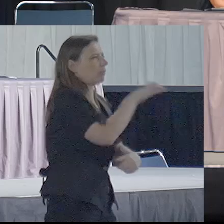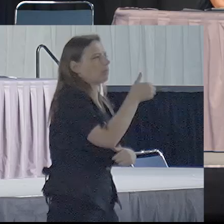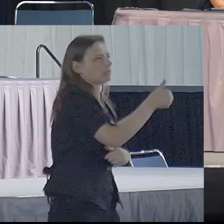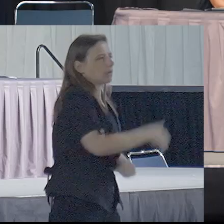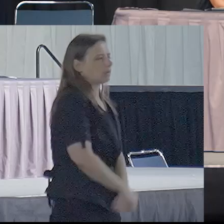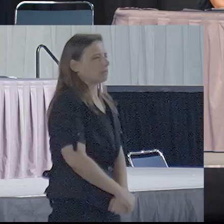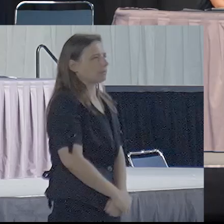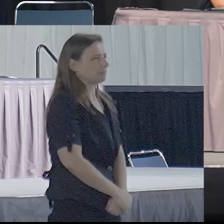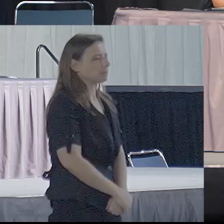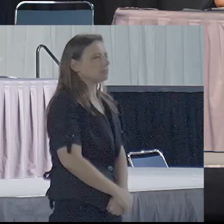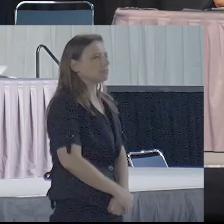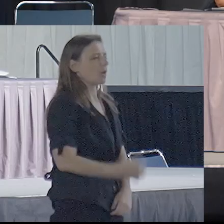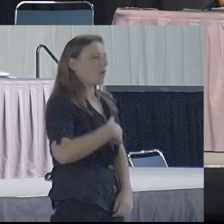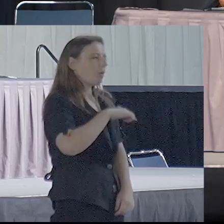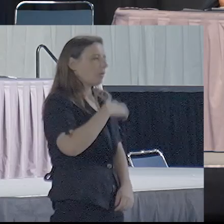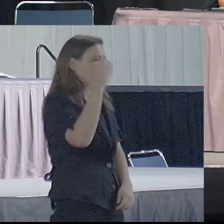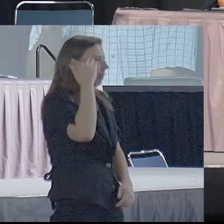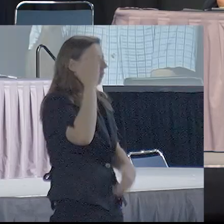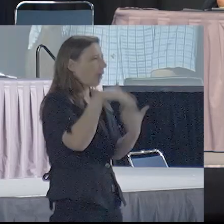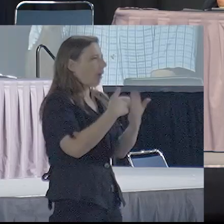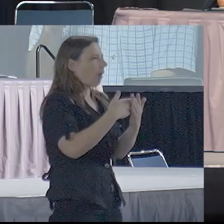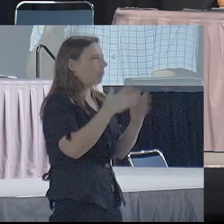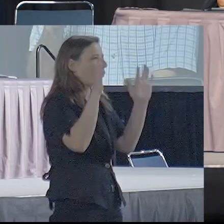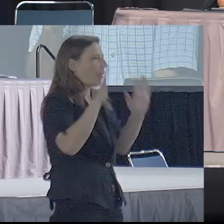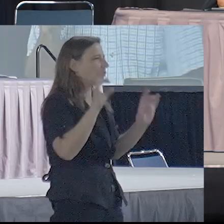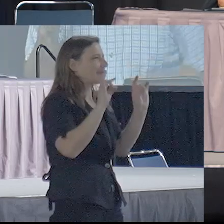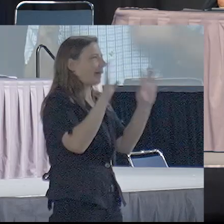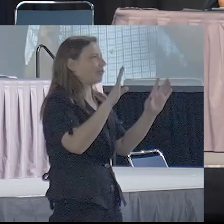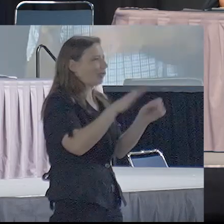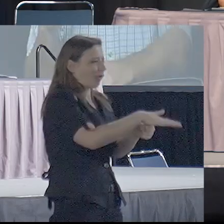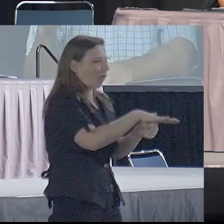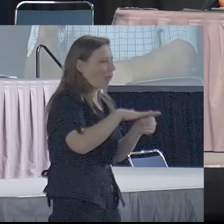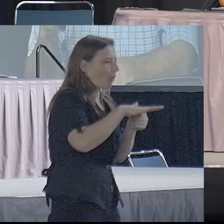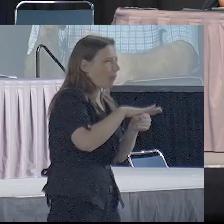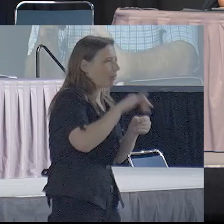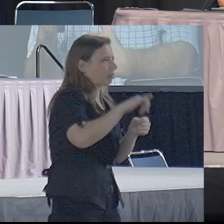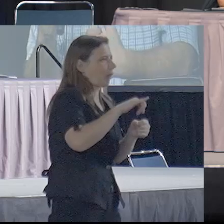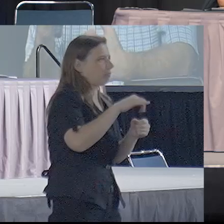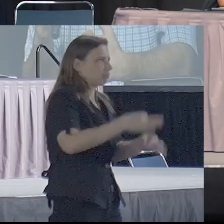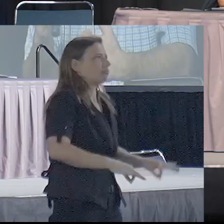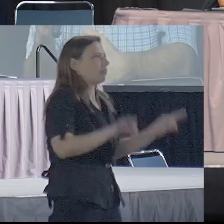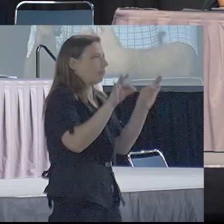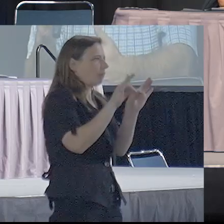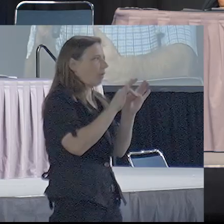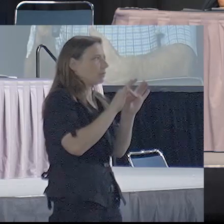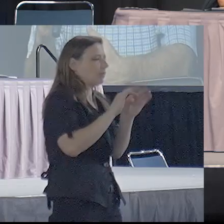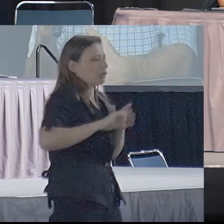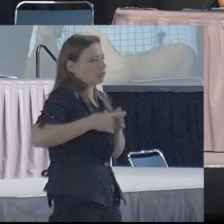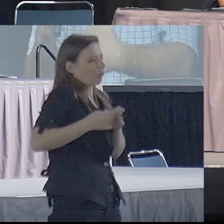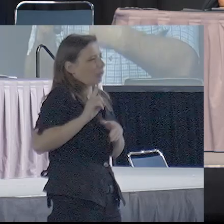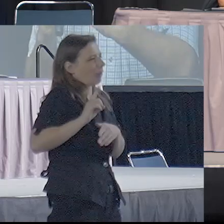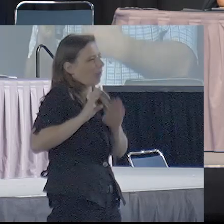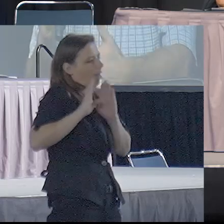know, all disasters are local, and that localness of these disasters starts with the family and the